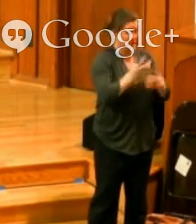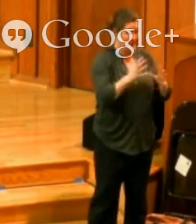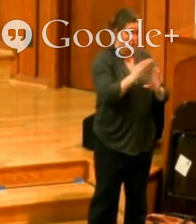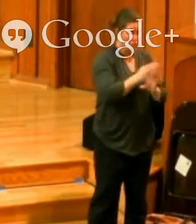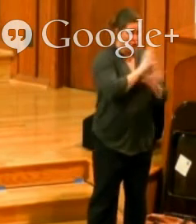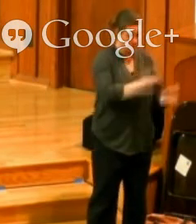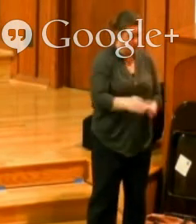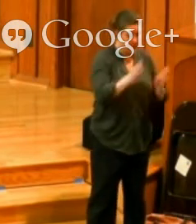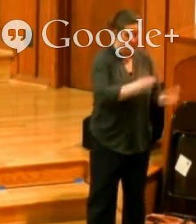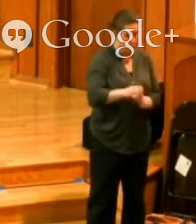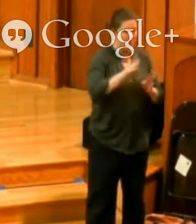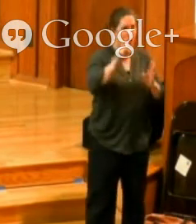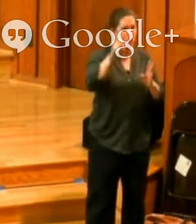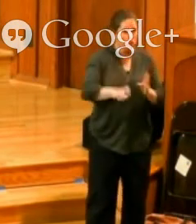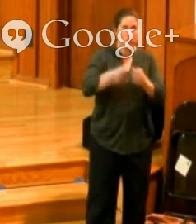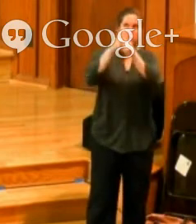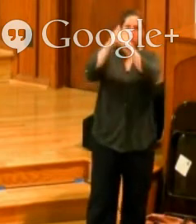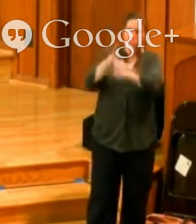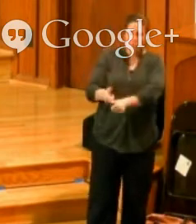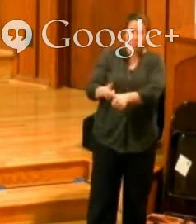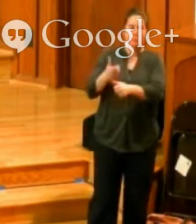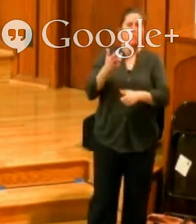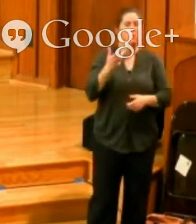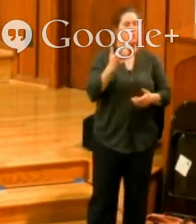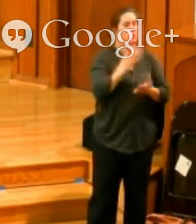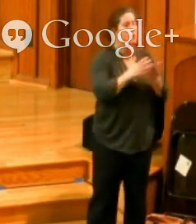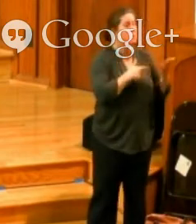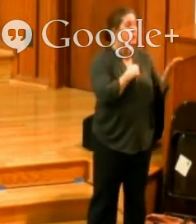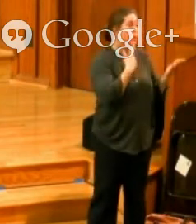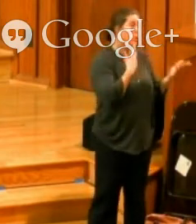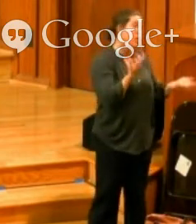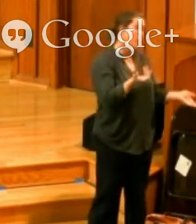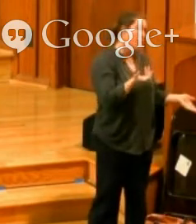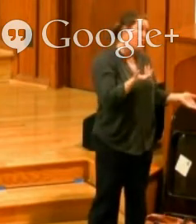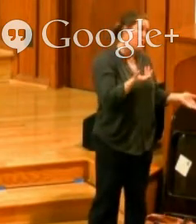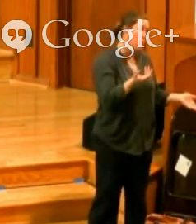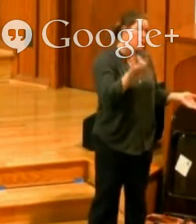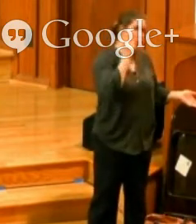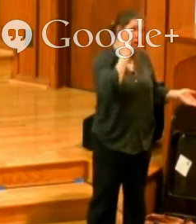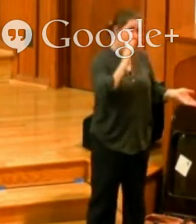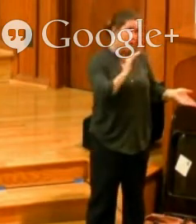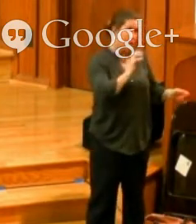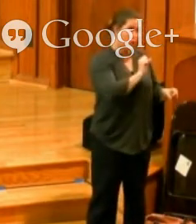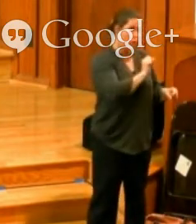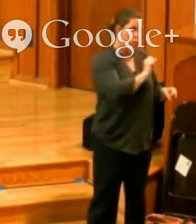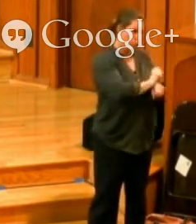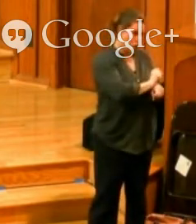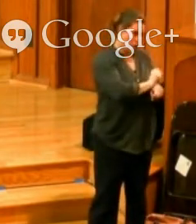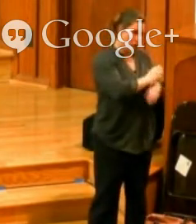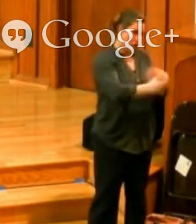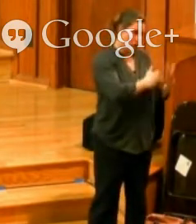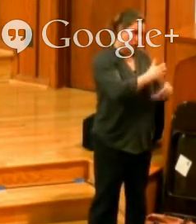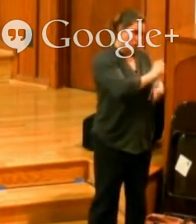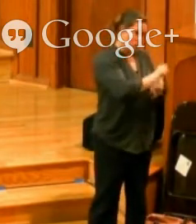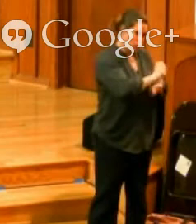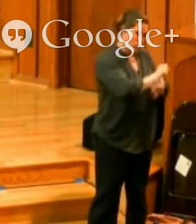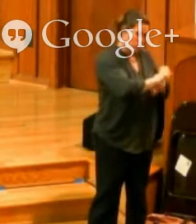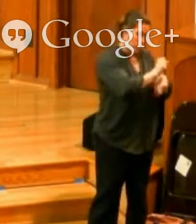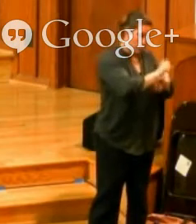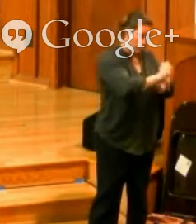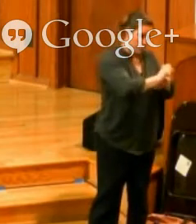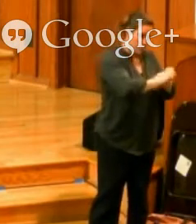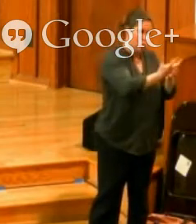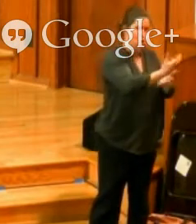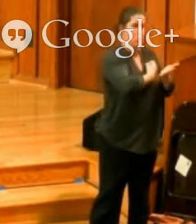should walk in him. And some say, well, you know, if you're working, then you're working your way to salvation. You're